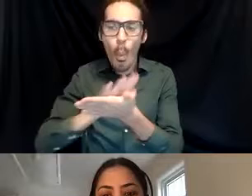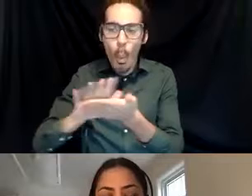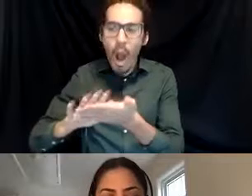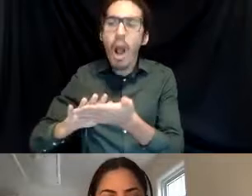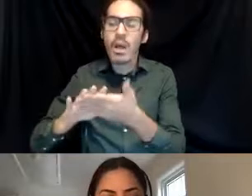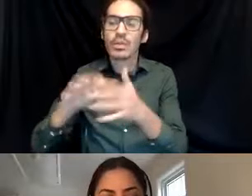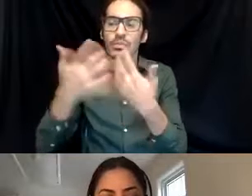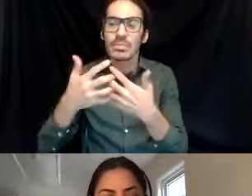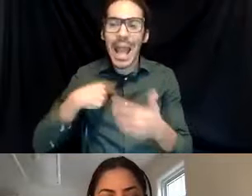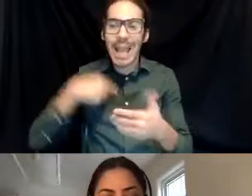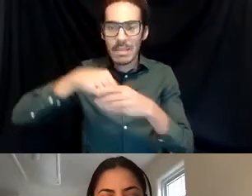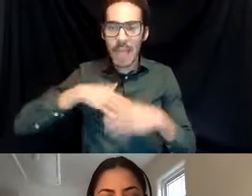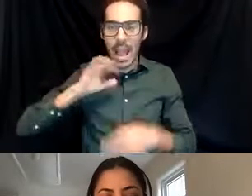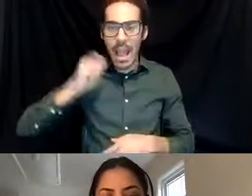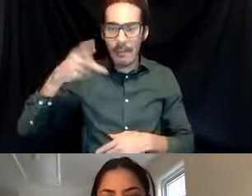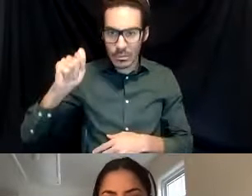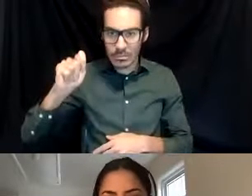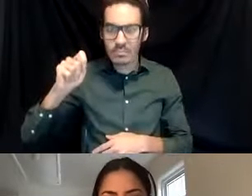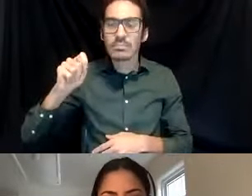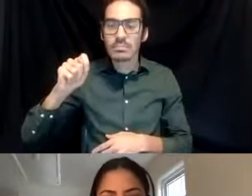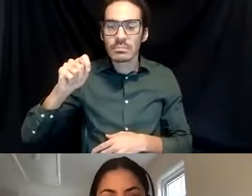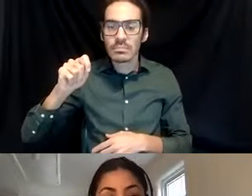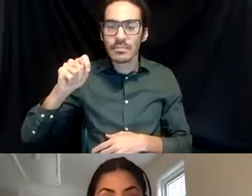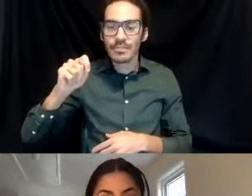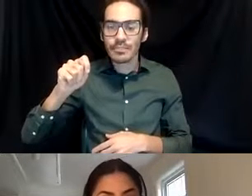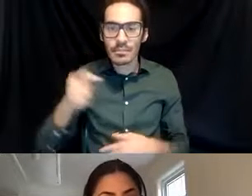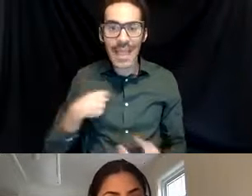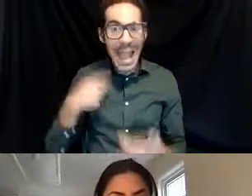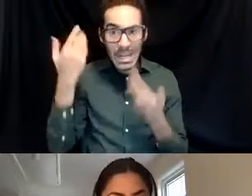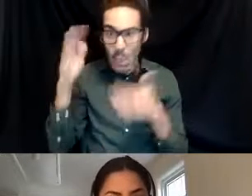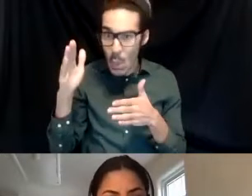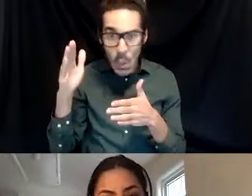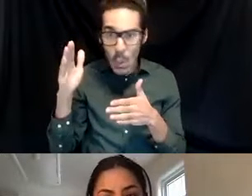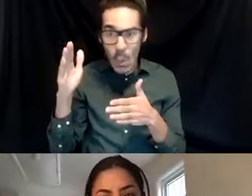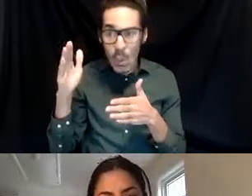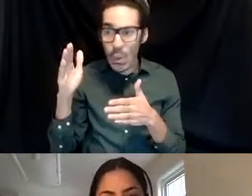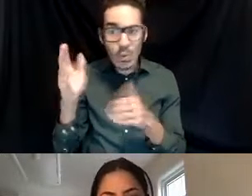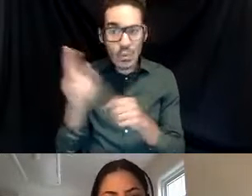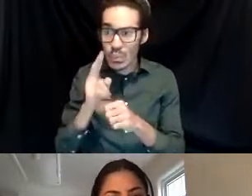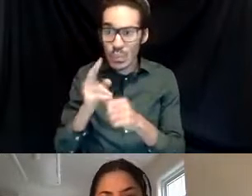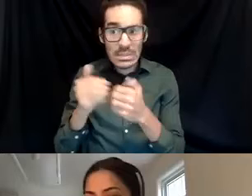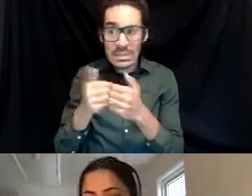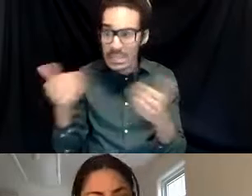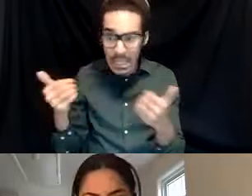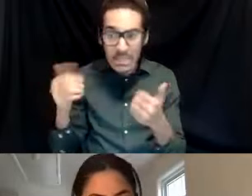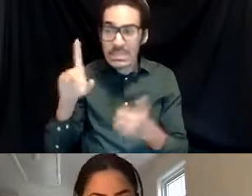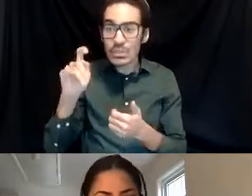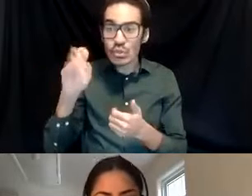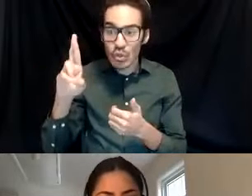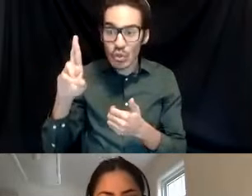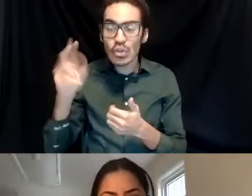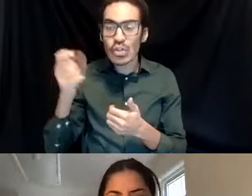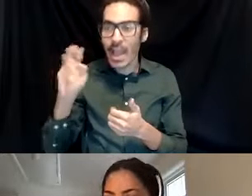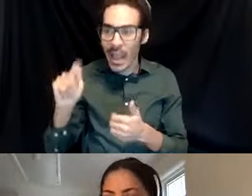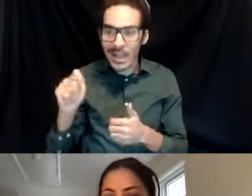and I put in I didn't know you use separate detergent for the dishwasher, and I put the normal detergent